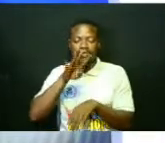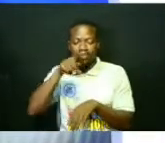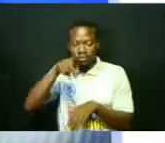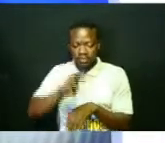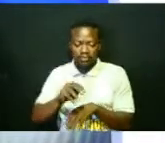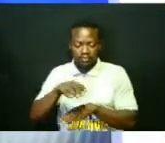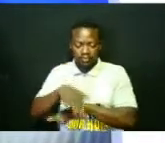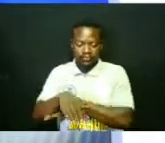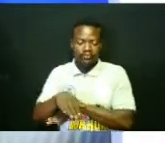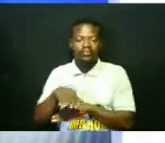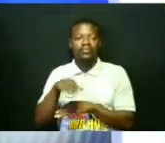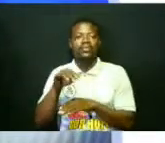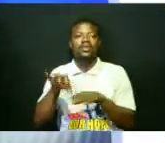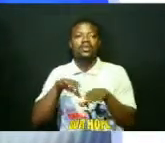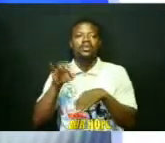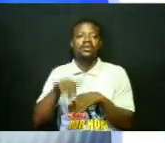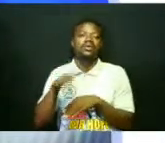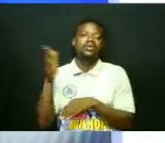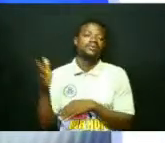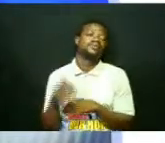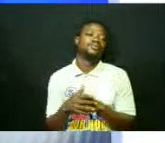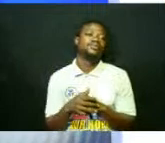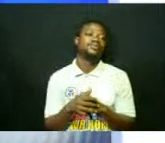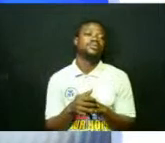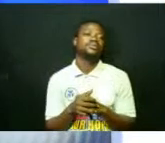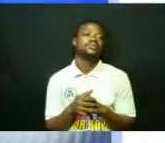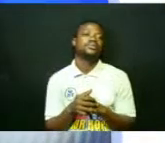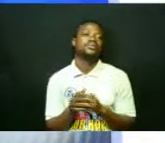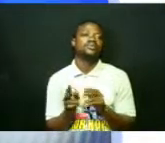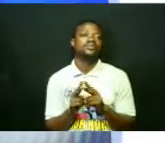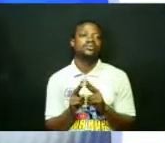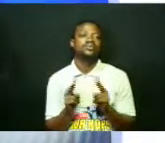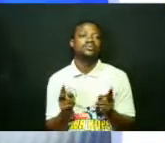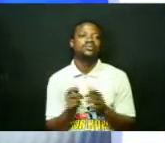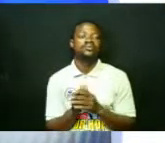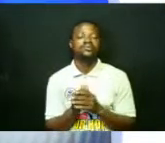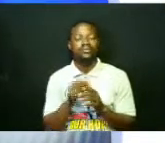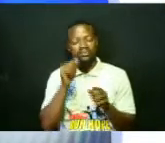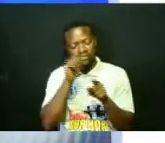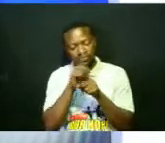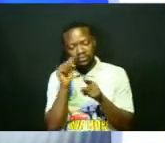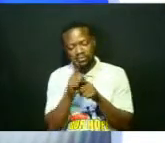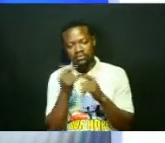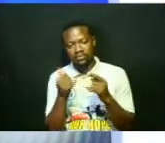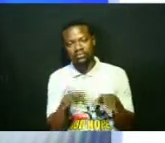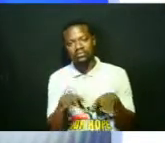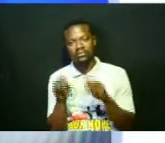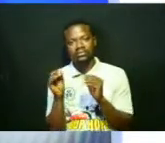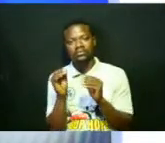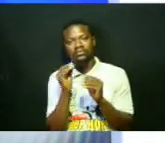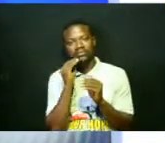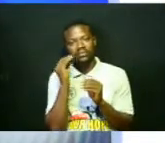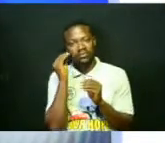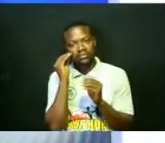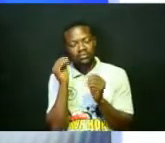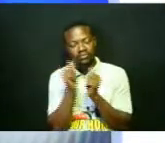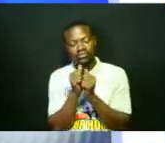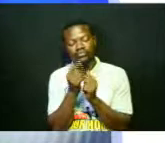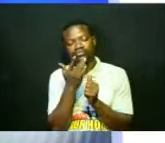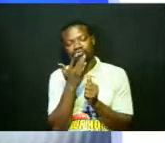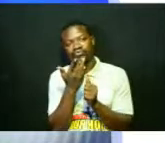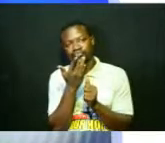PIWC, Kokomlemle, PIWC, Kokomlemle. So, beloved, we are living here with